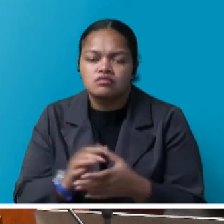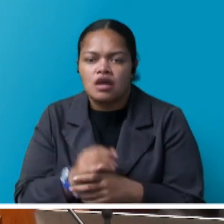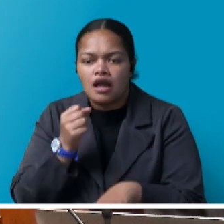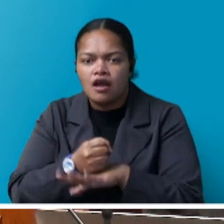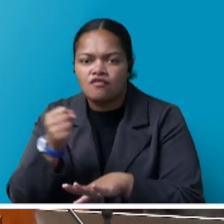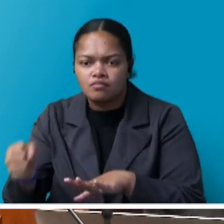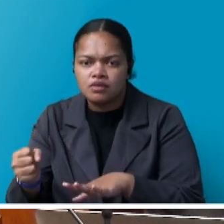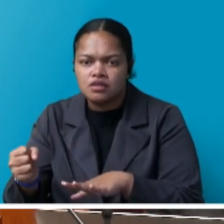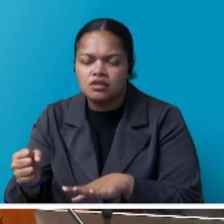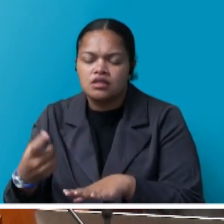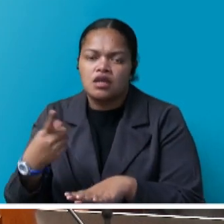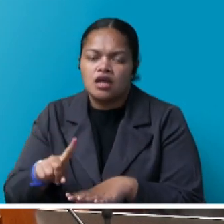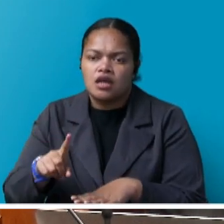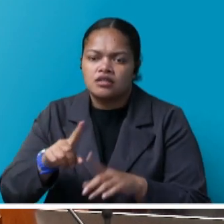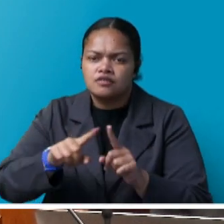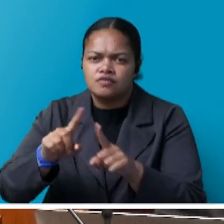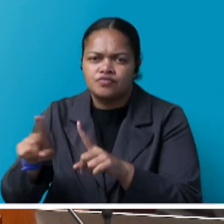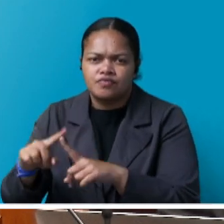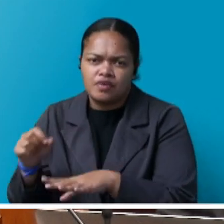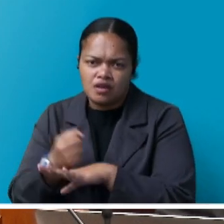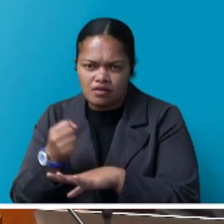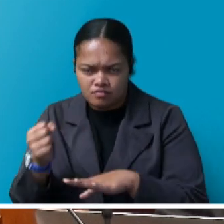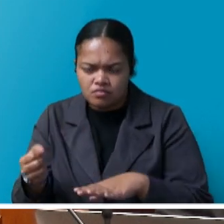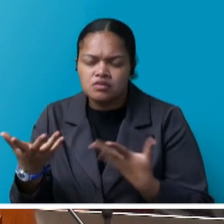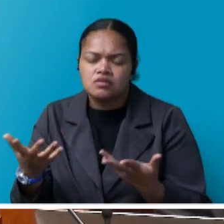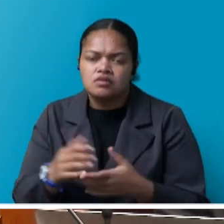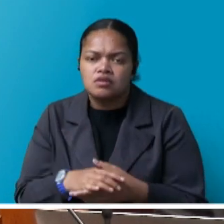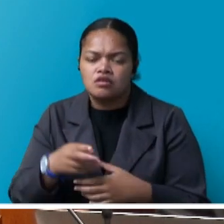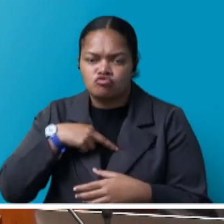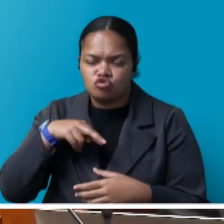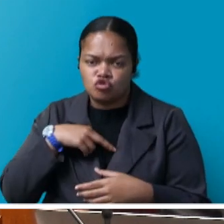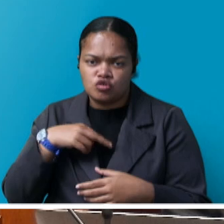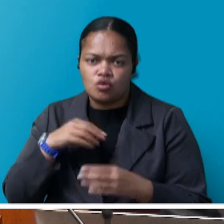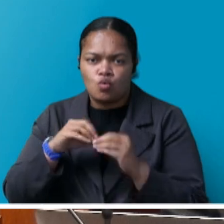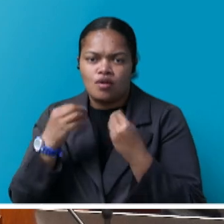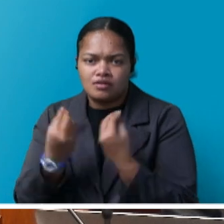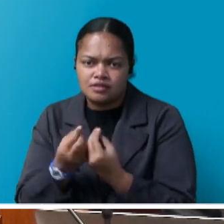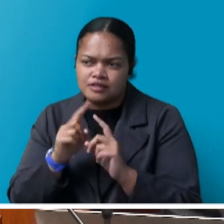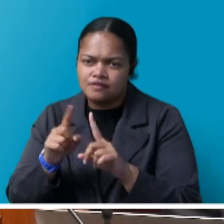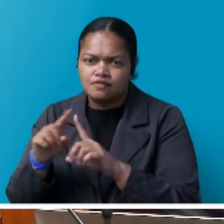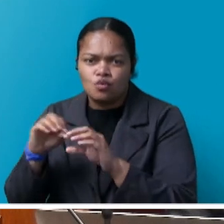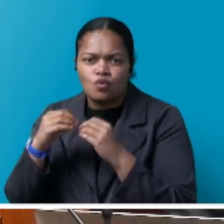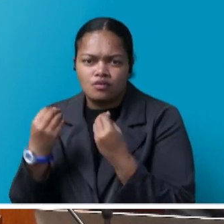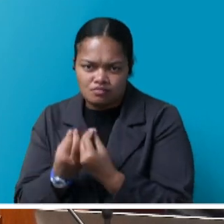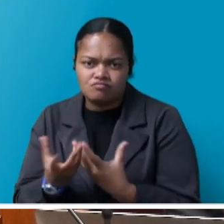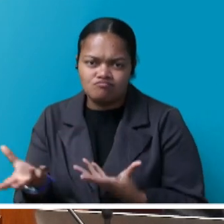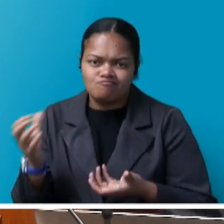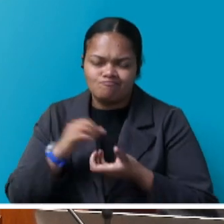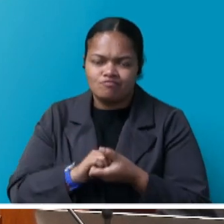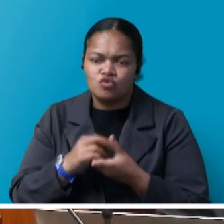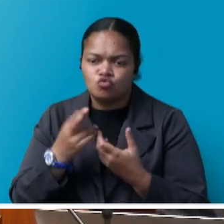non-government organizations, religious organizations, development partners and community leaders to drive progress in rural and maritime